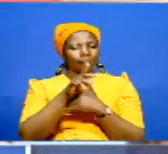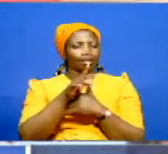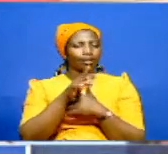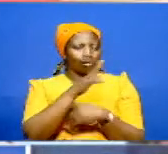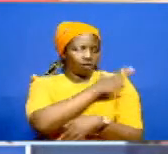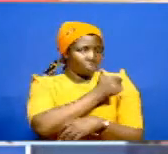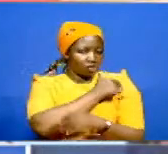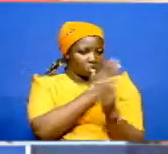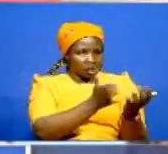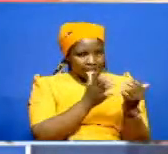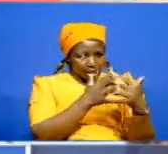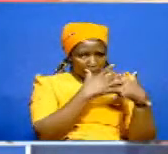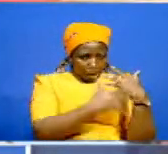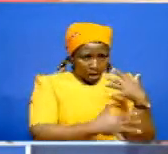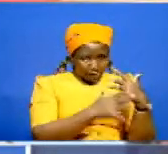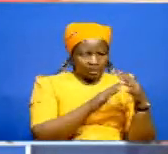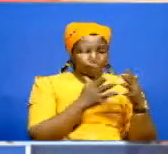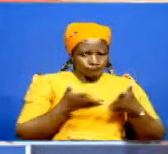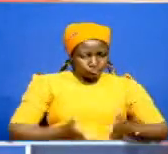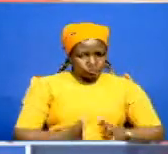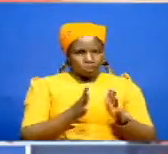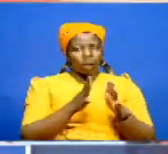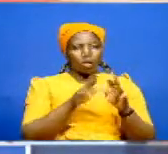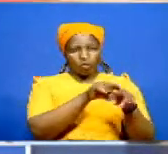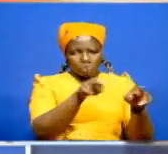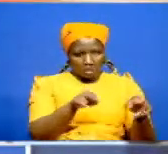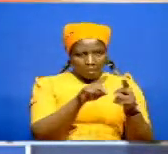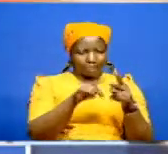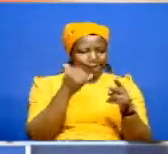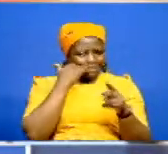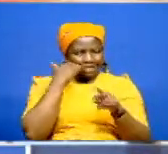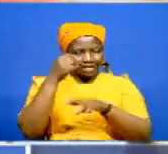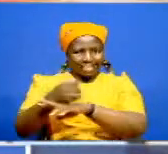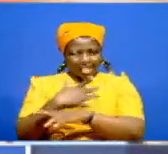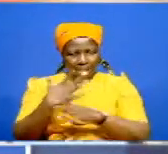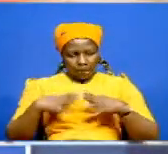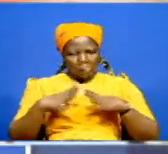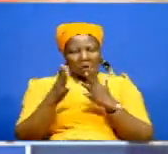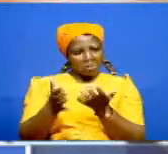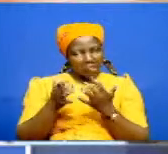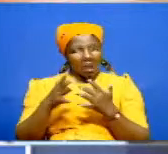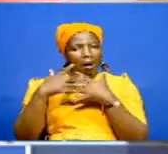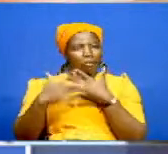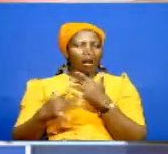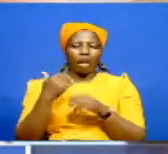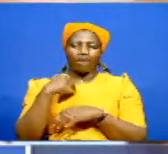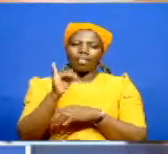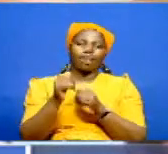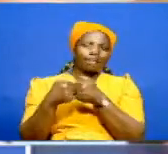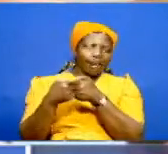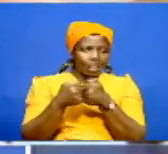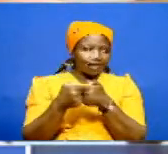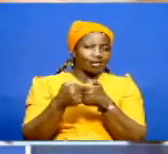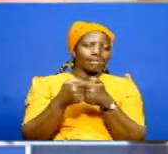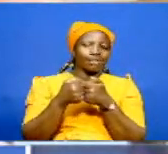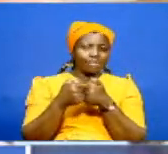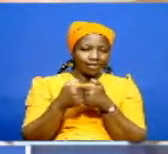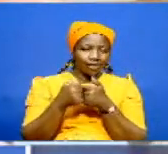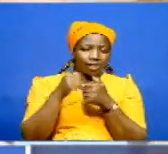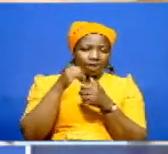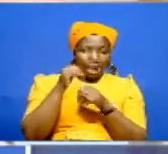like maternity, patients who are suffering from cancer, they also need blood. And we have that challenge when collecting